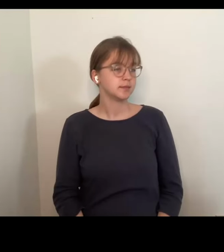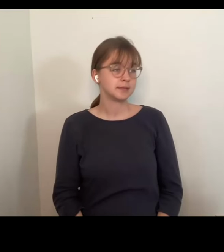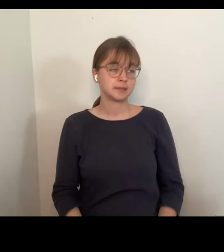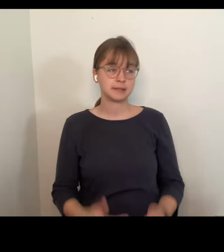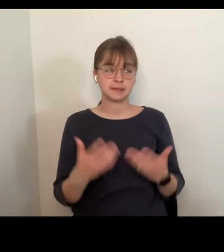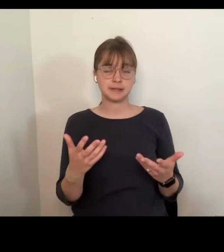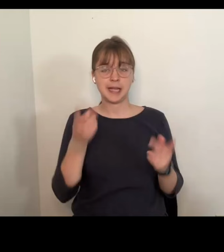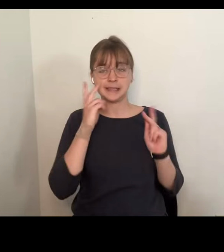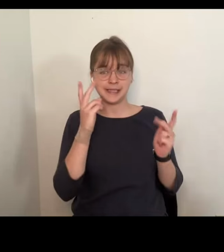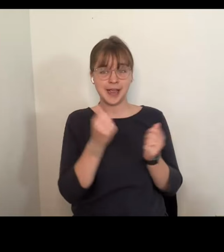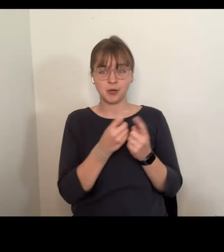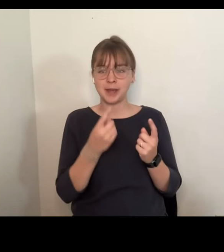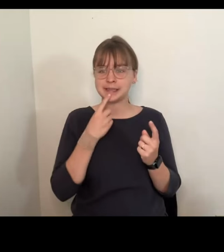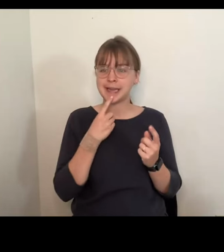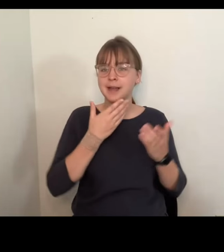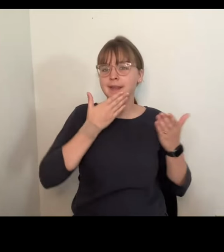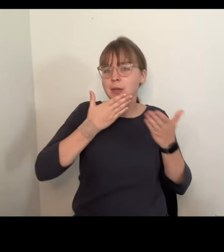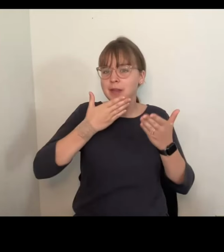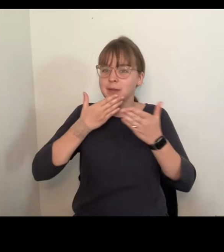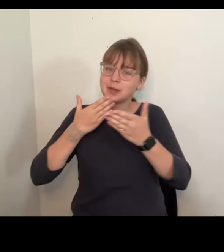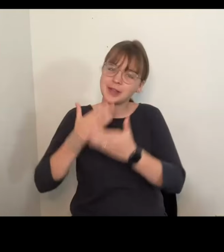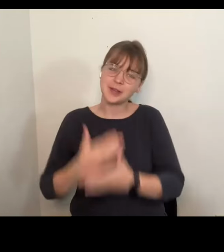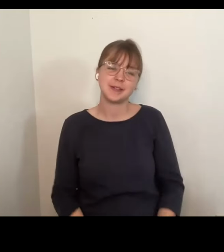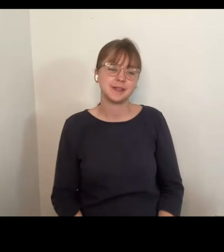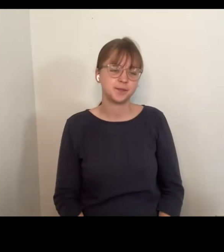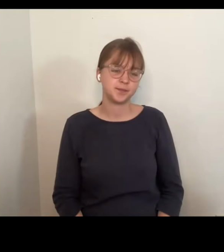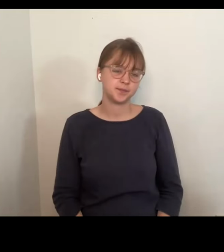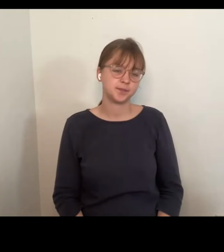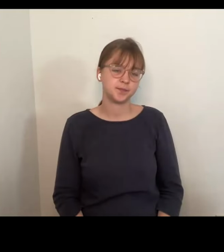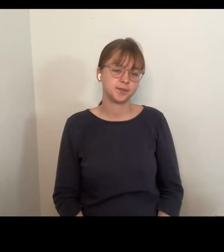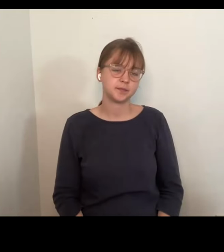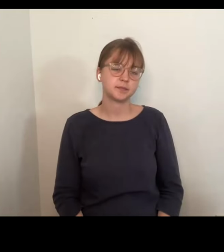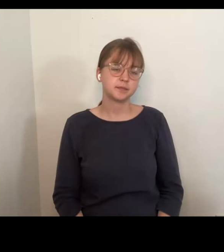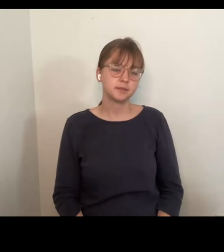seeing everybody saying thank you as well. So Didn't know if you had any questions.